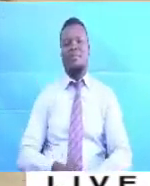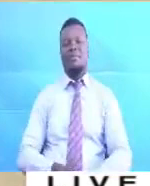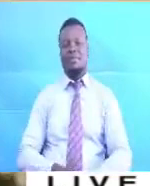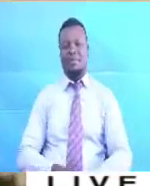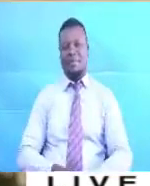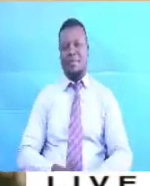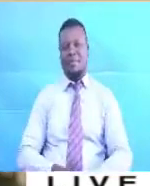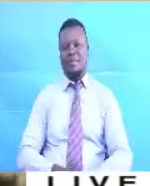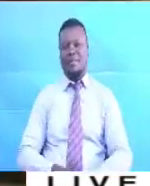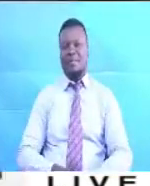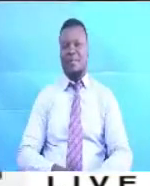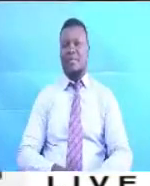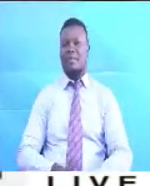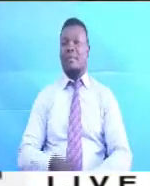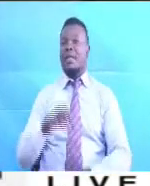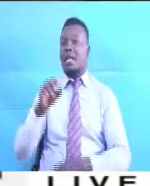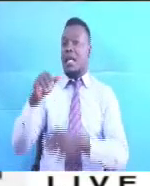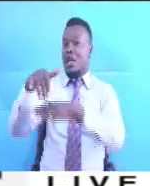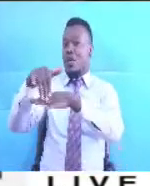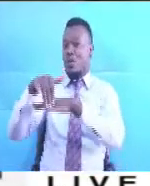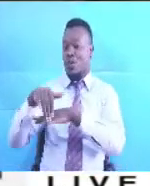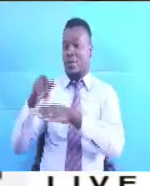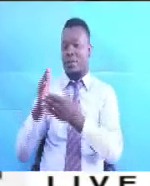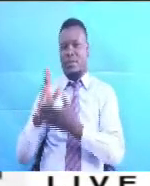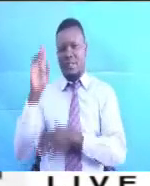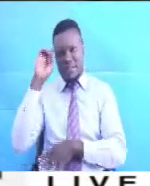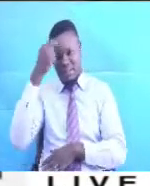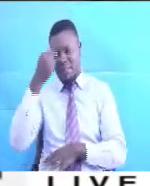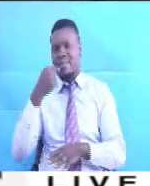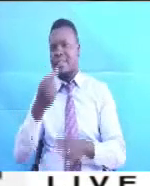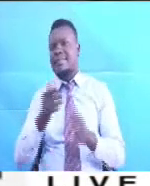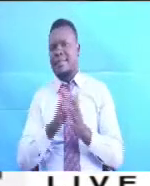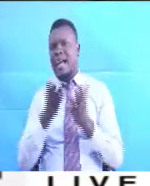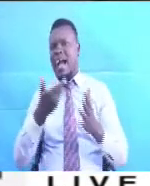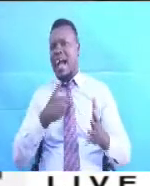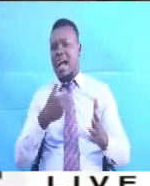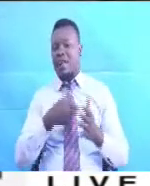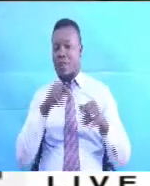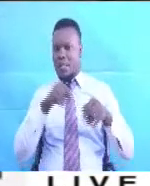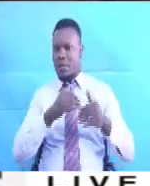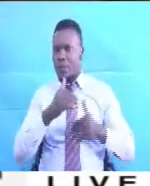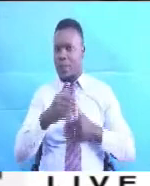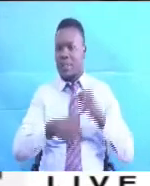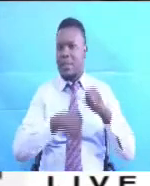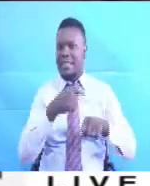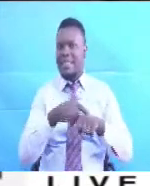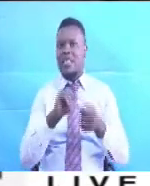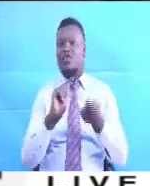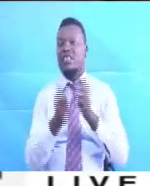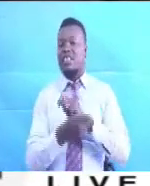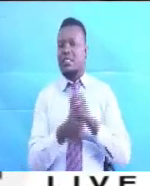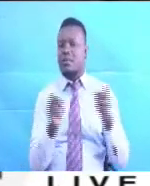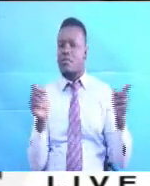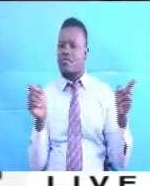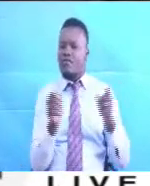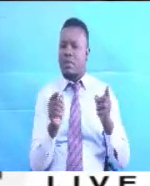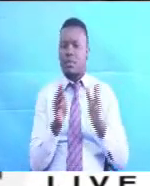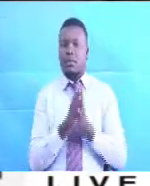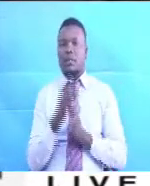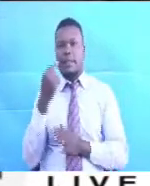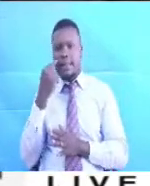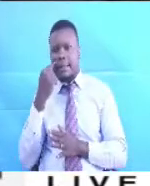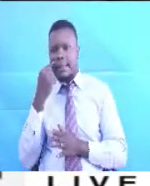In the United Kingdom, the government is set to enter recession this year, but it will be shorter and less severe